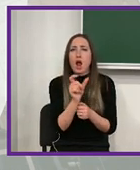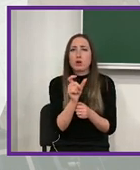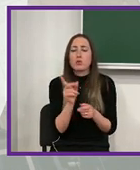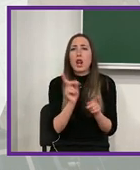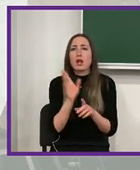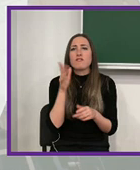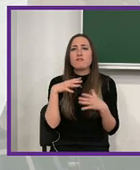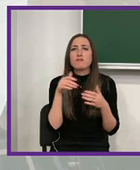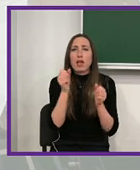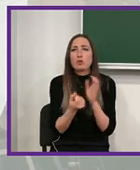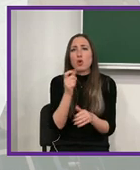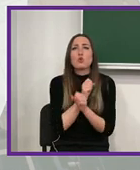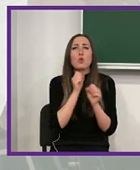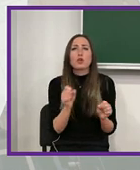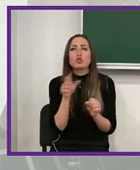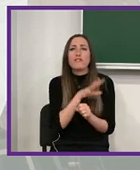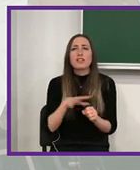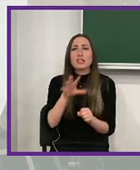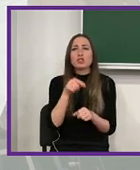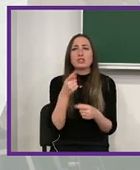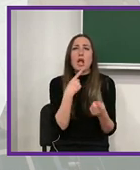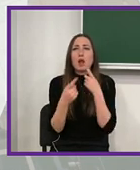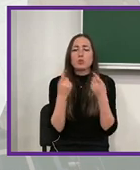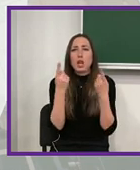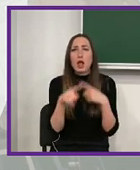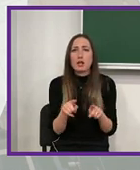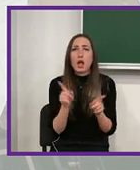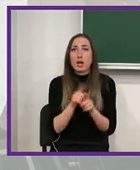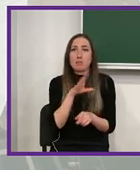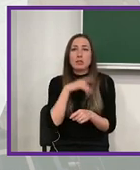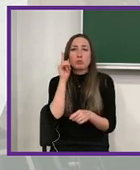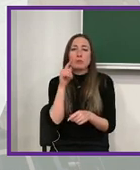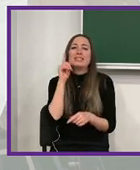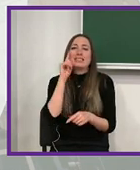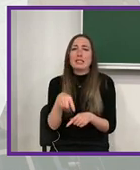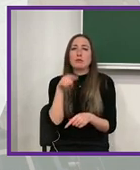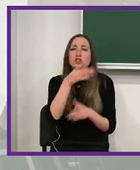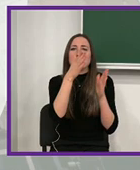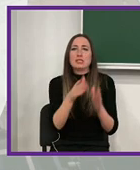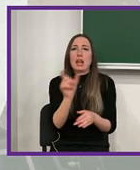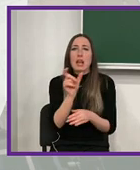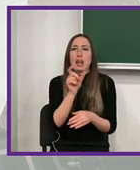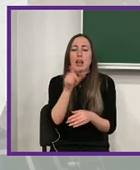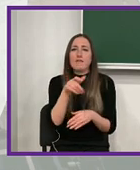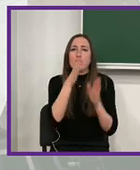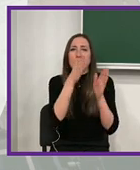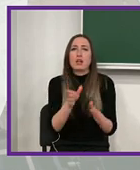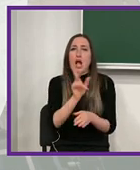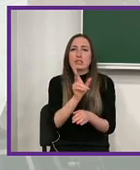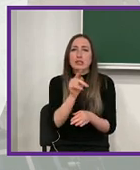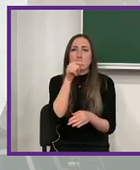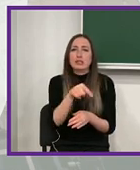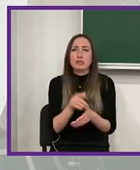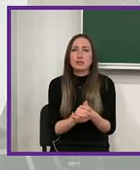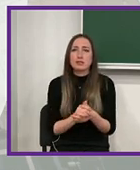be identified by others. And stakeholder dialogue can really go from those ad hoc